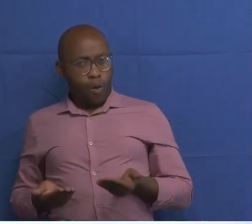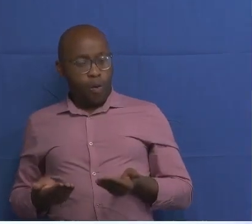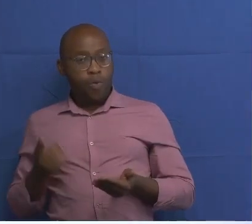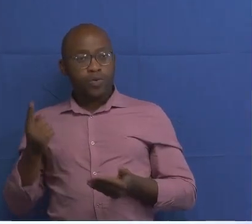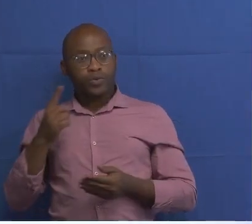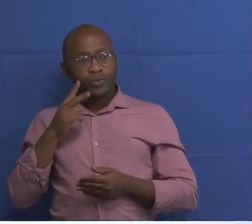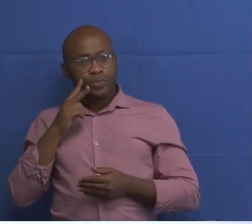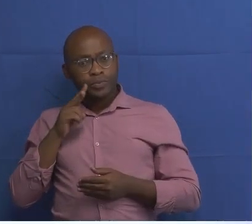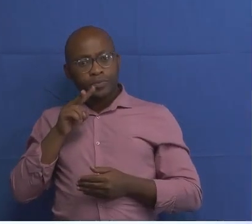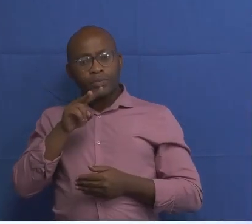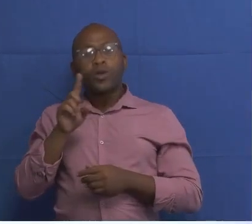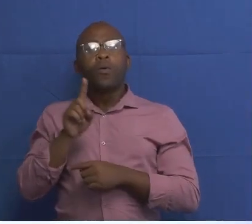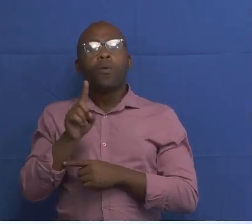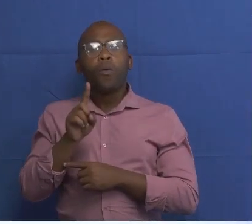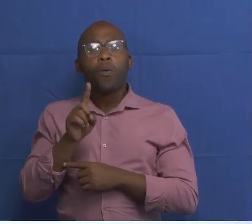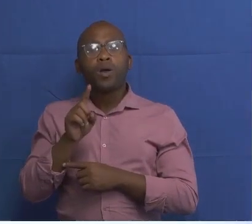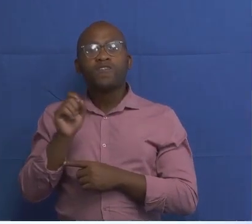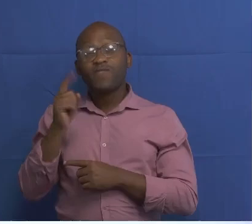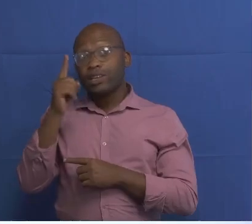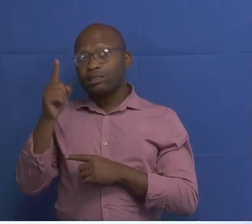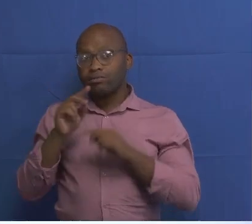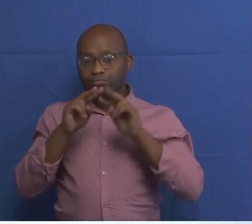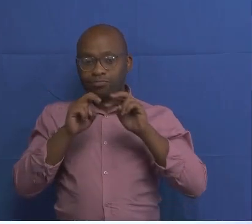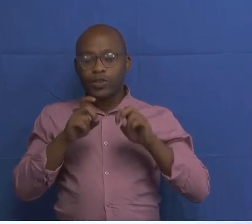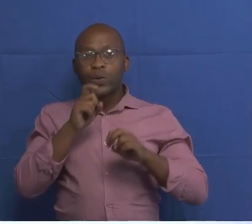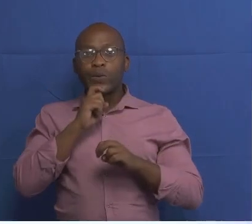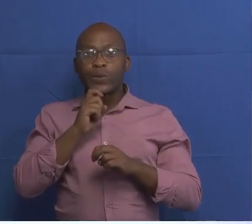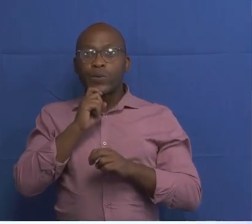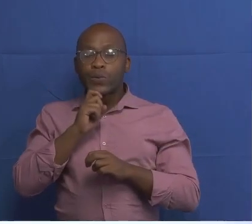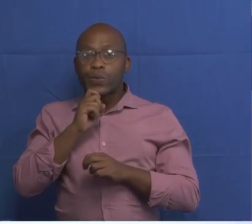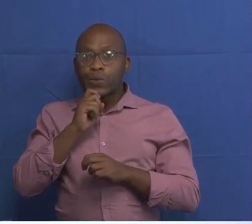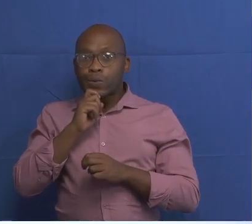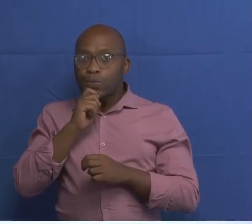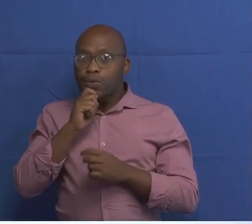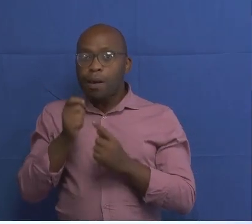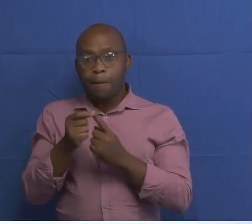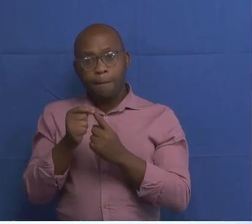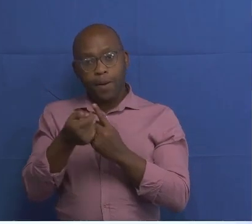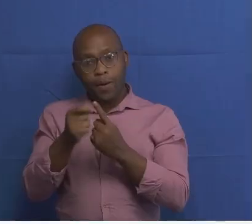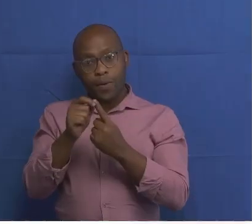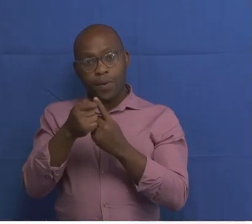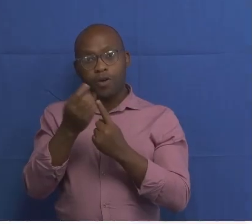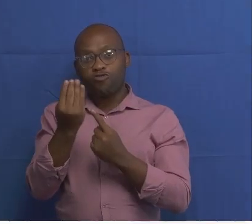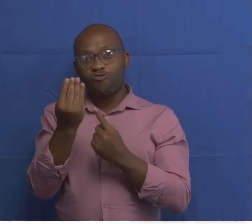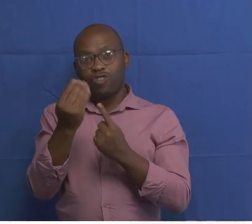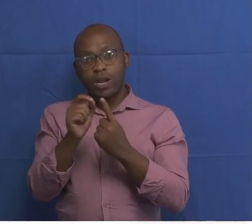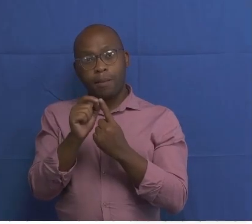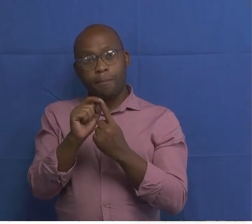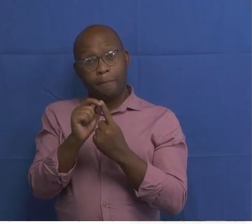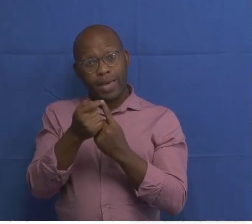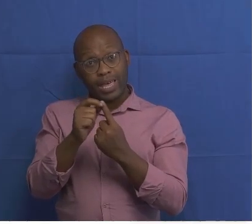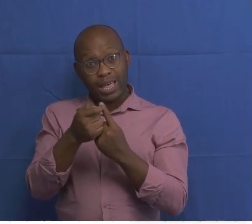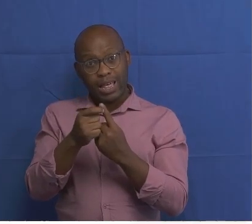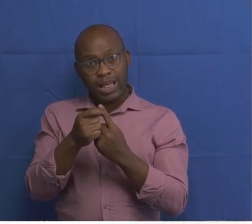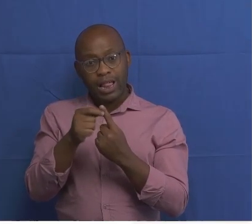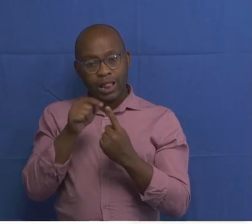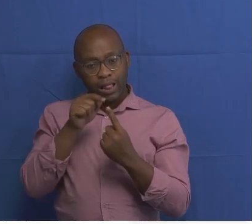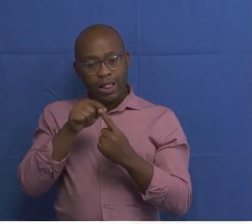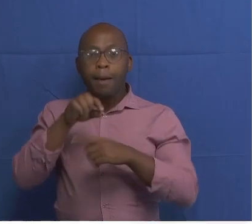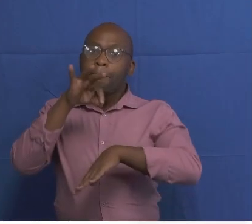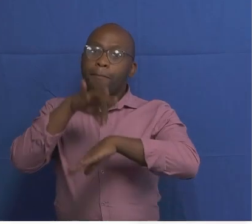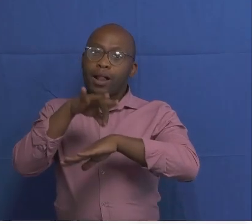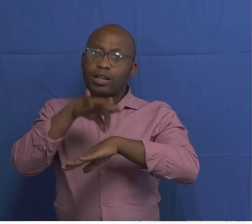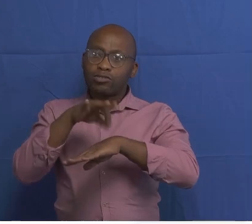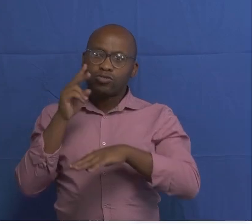at pea plants. Now, some of the characteristics that he looked at in pea plants, he was looking at the